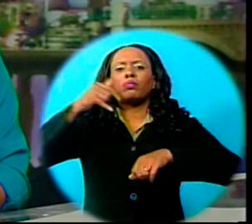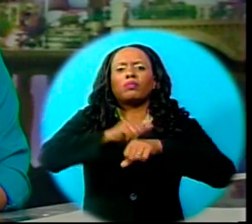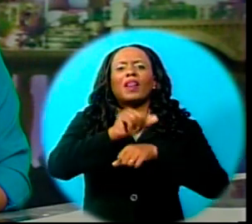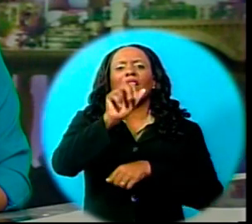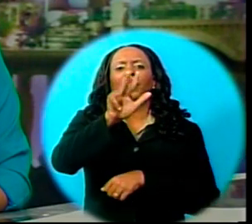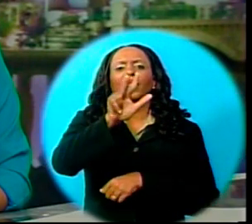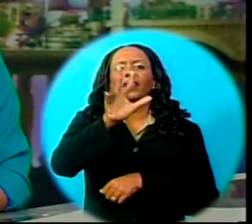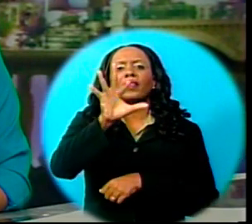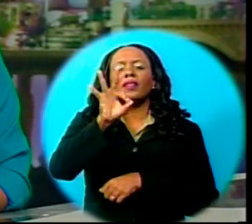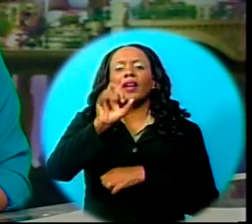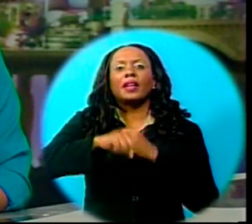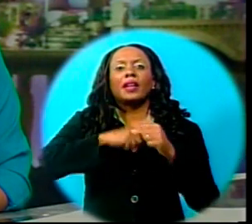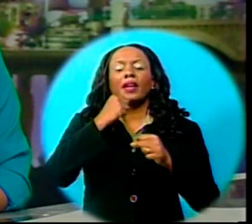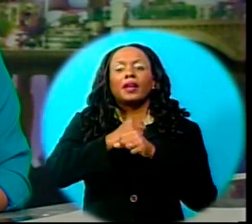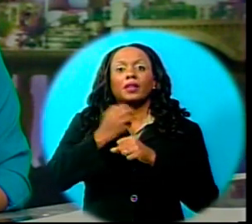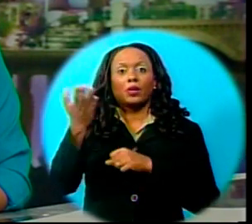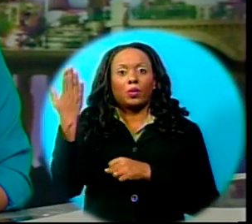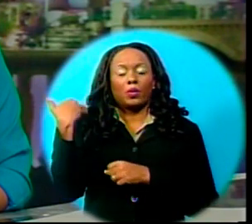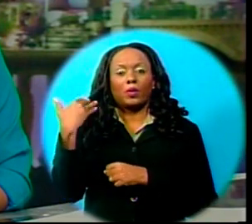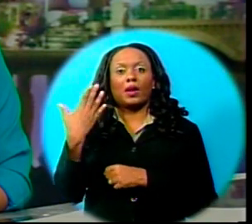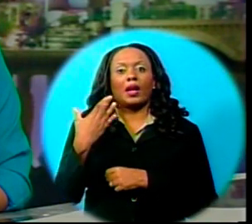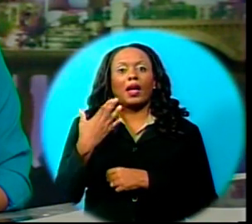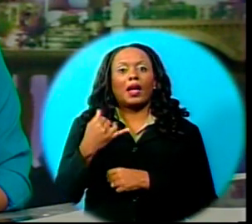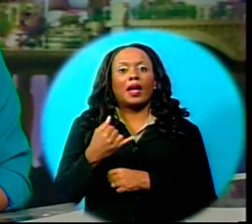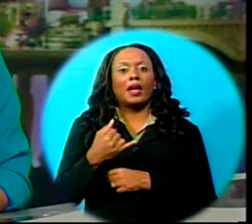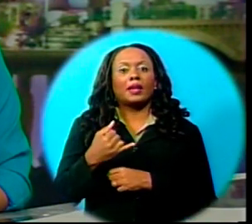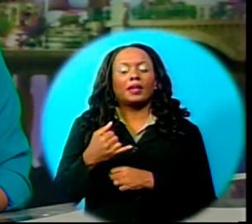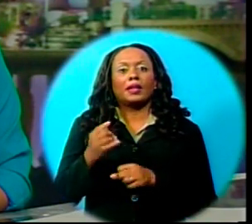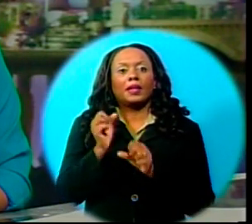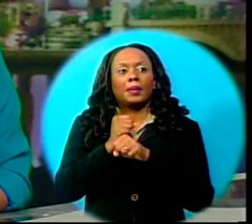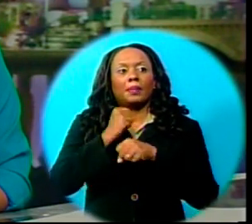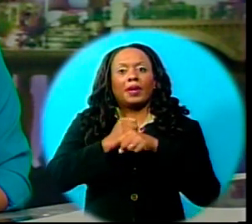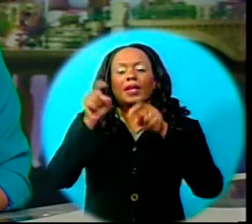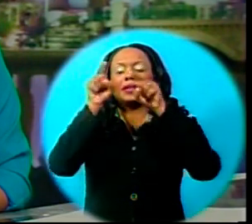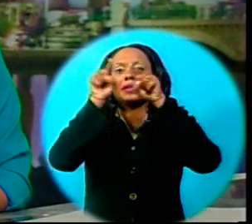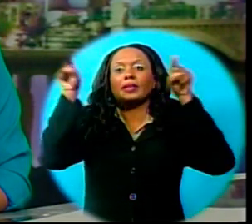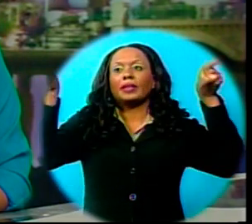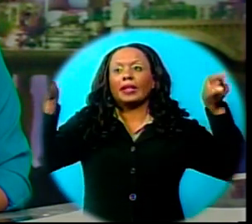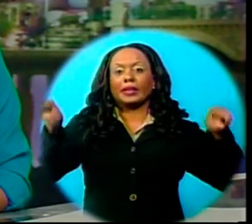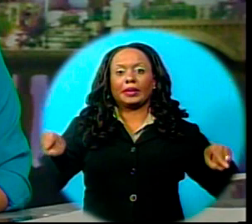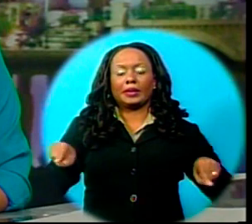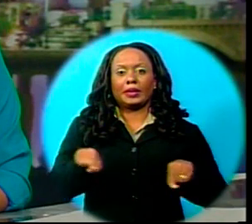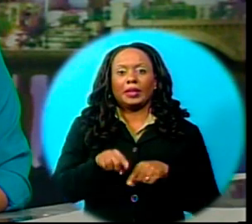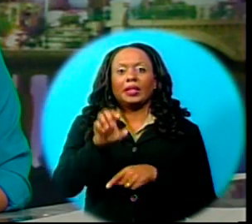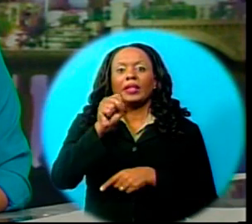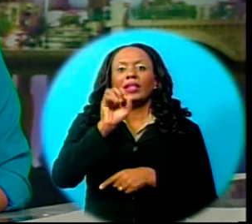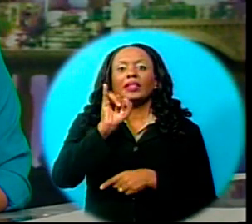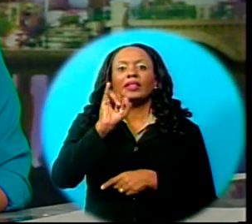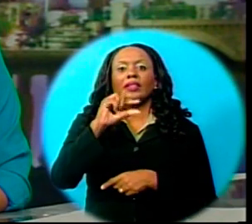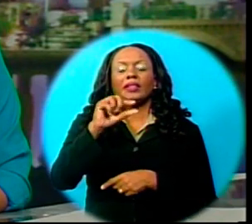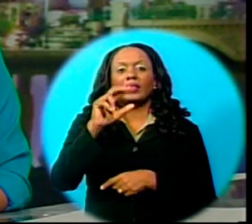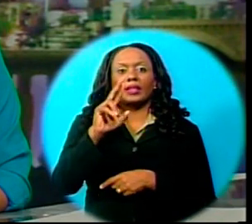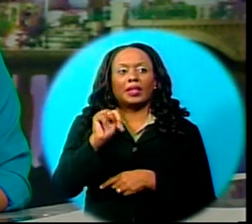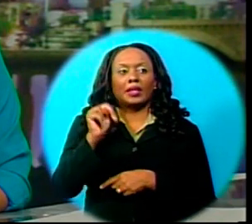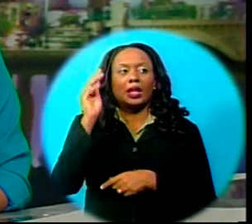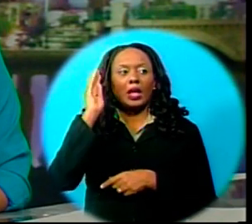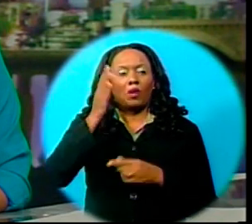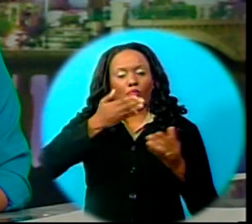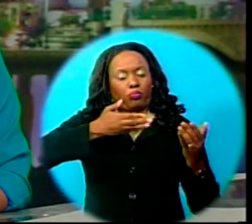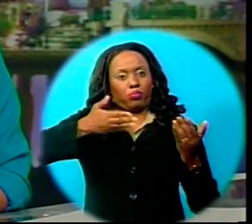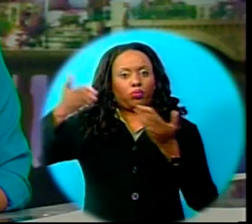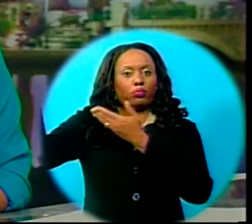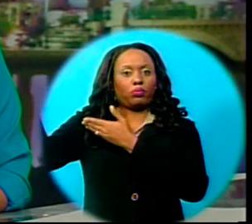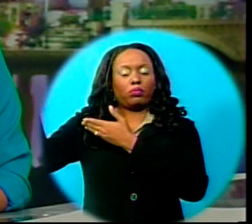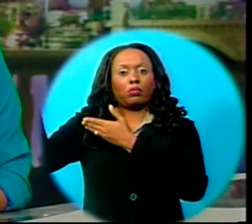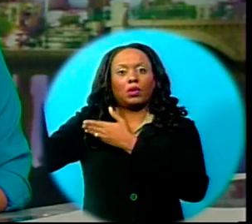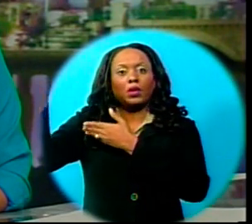a sign made in Barbados has been completed and will soon be sent to Cuba, where it will be placed at a school opened in memory of those